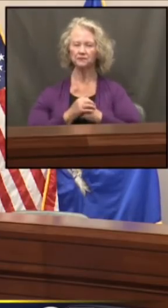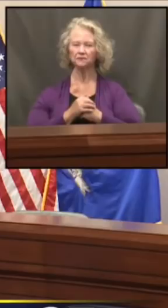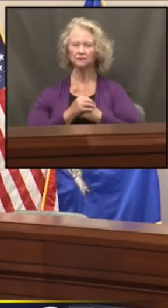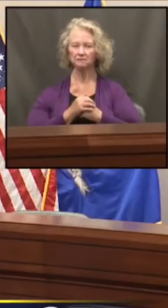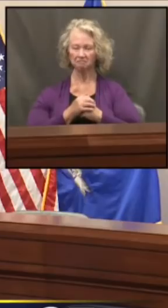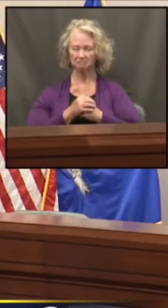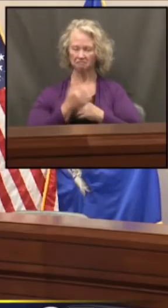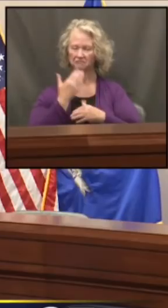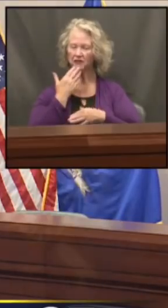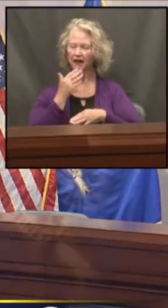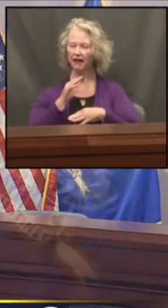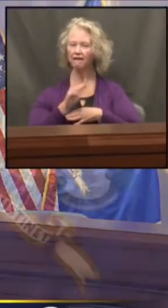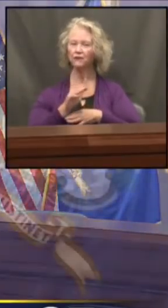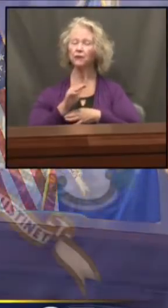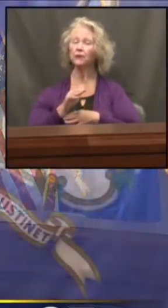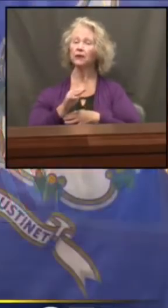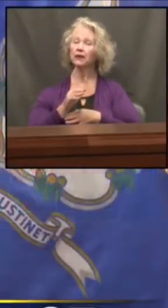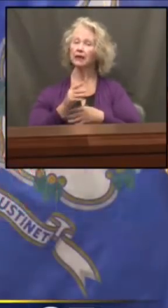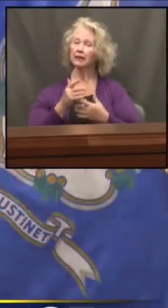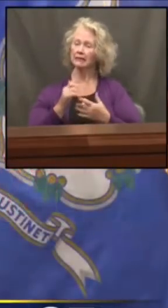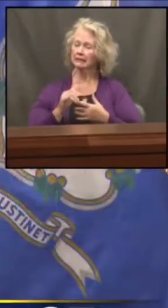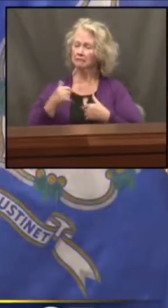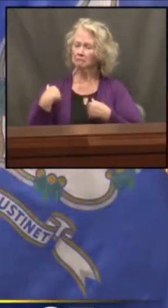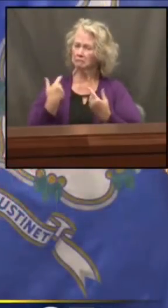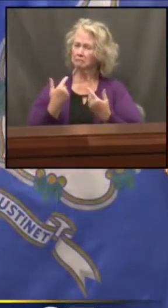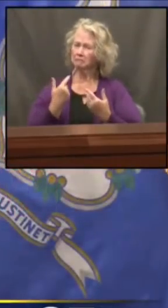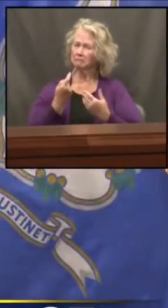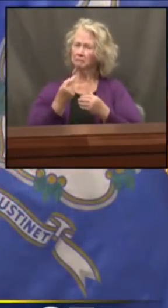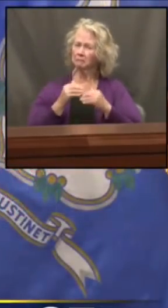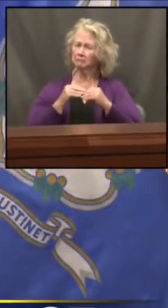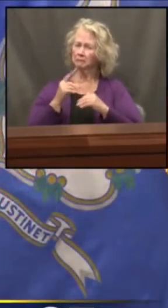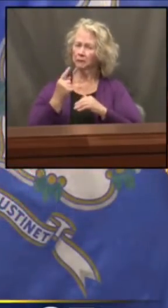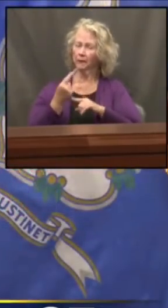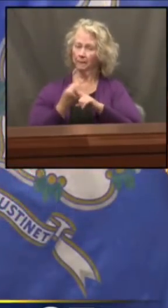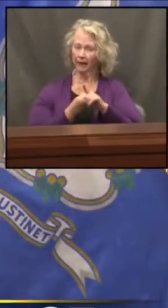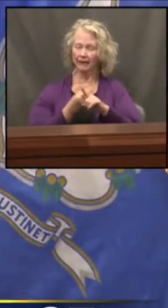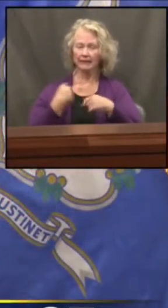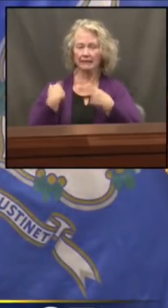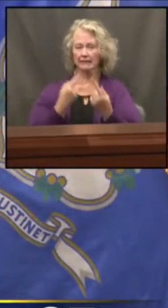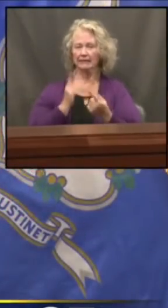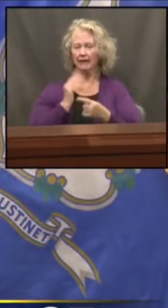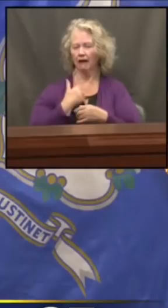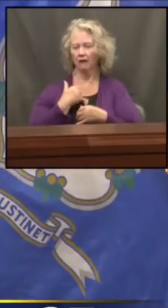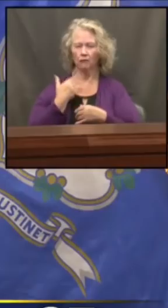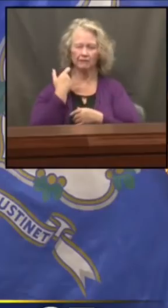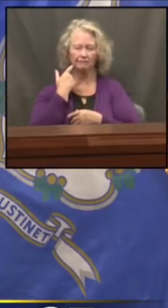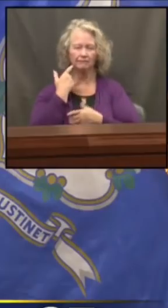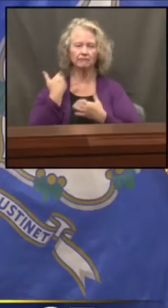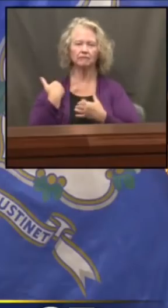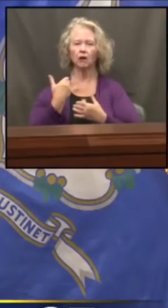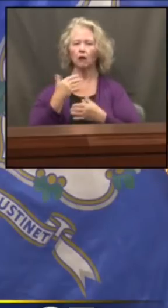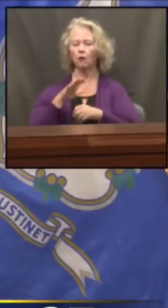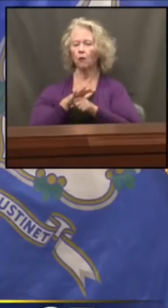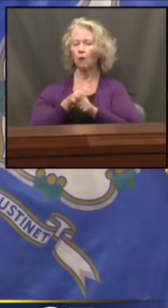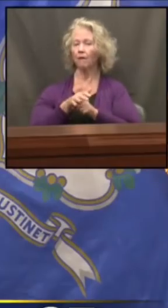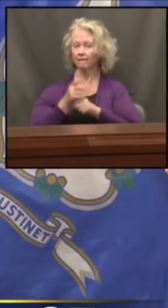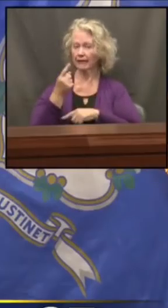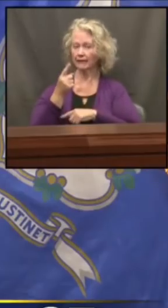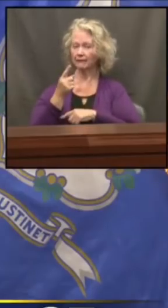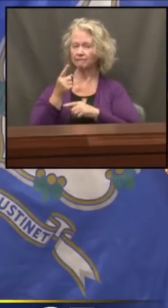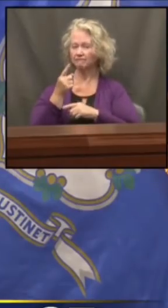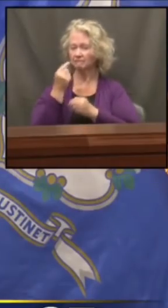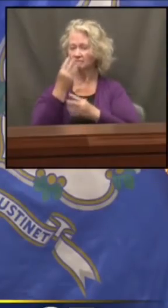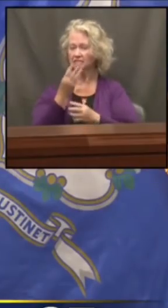Good afternoon, everybody. It's been a little over a month since we got a COVID update. A lot has happened in this month. A lot has happened